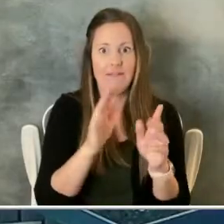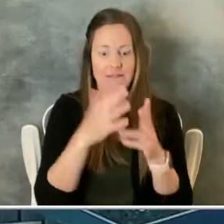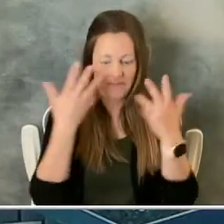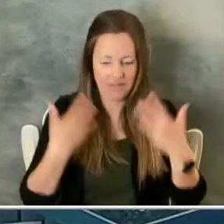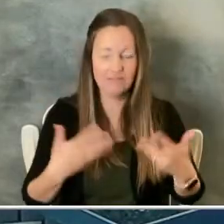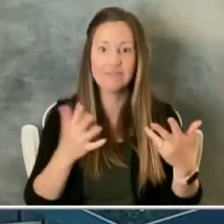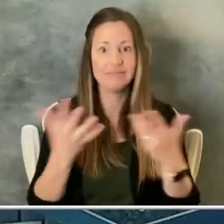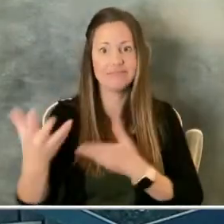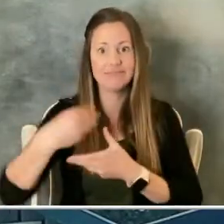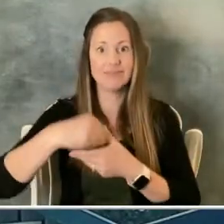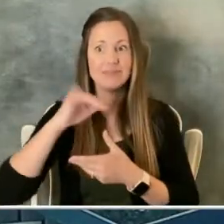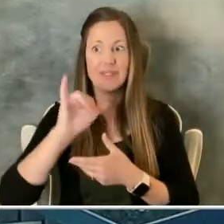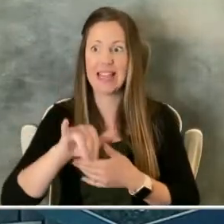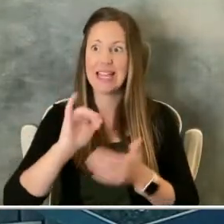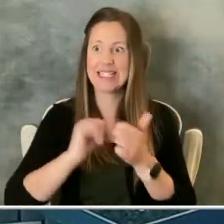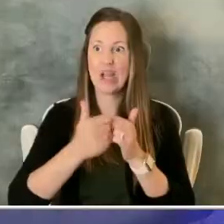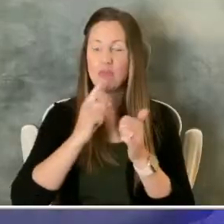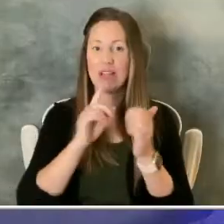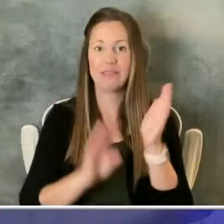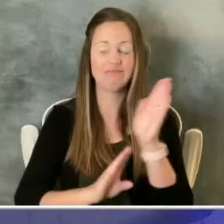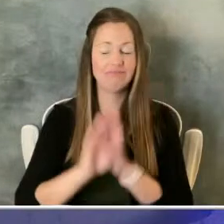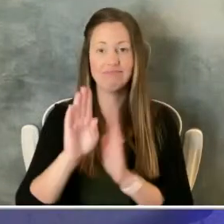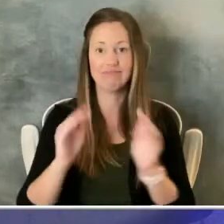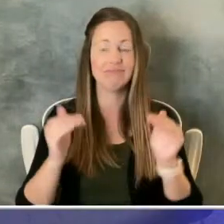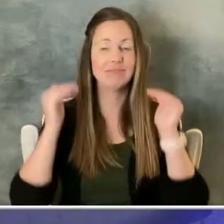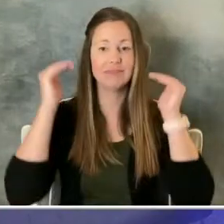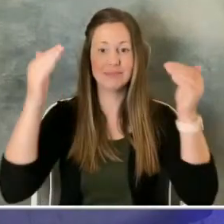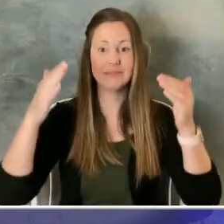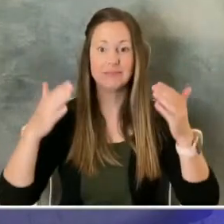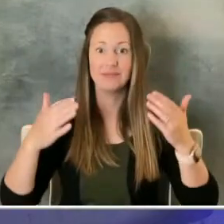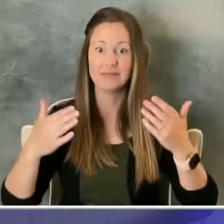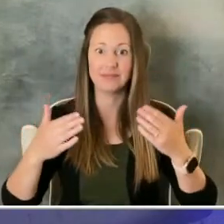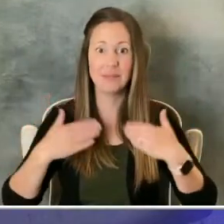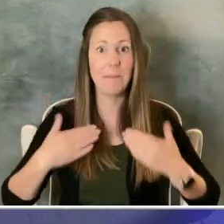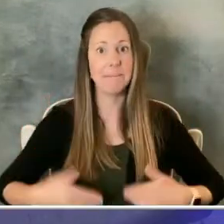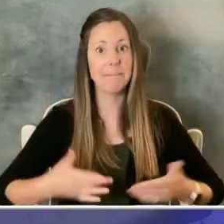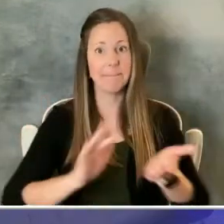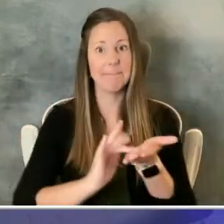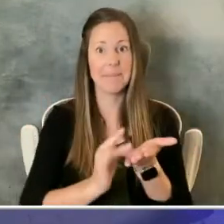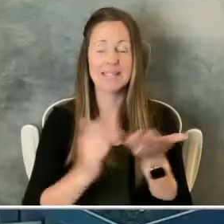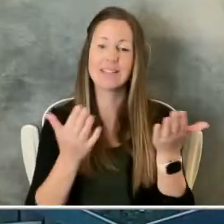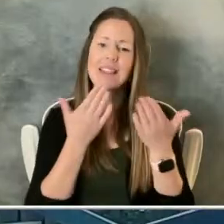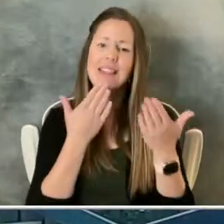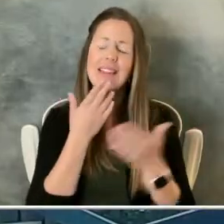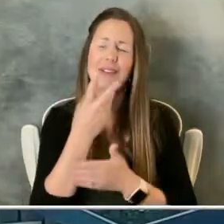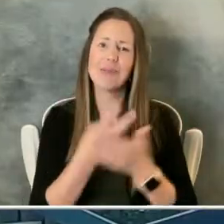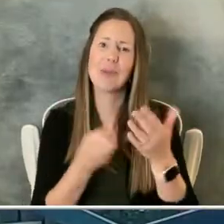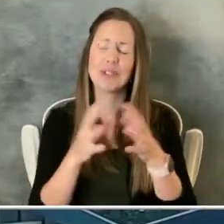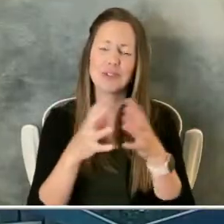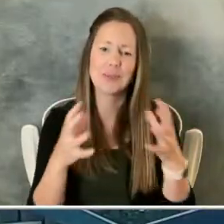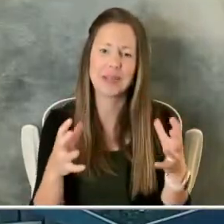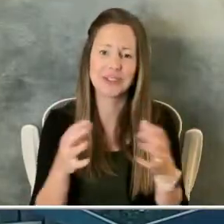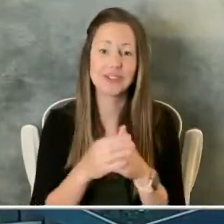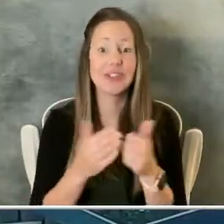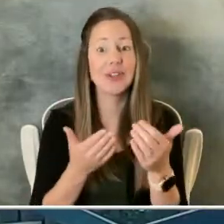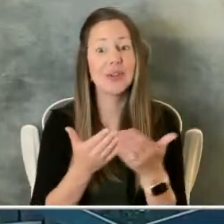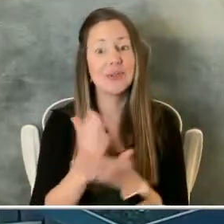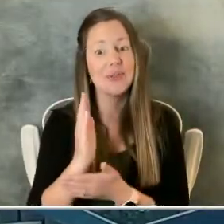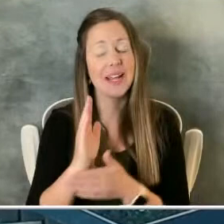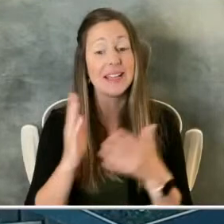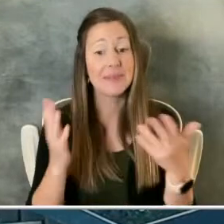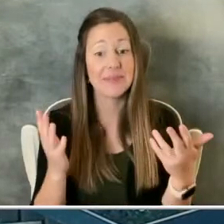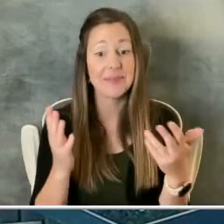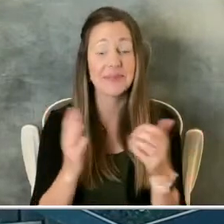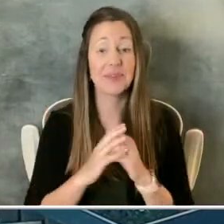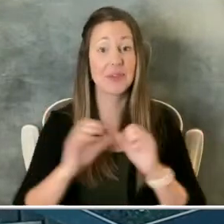advance medicine and find new cures to disease. Yes. All right, thank you both very much. Thanks. All right. So exercise is